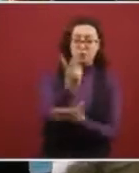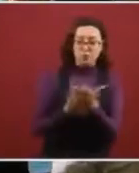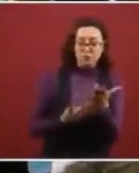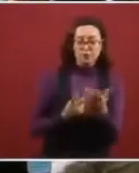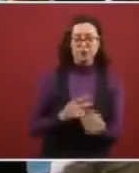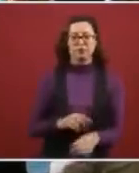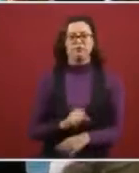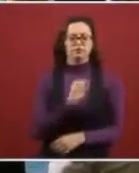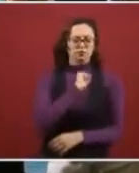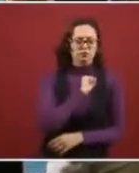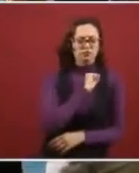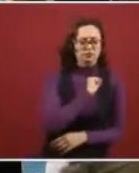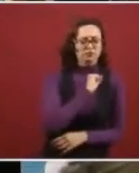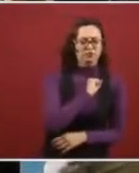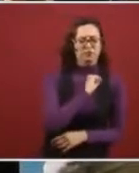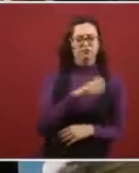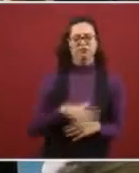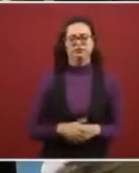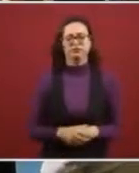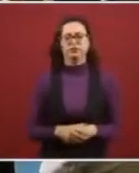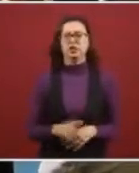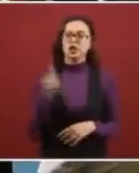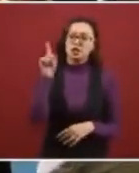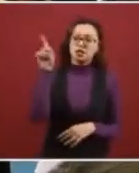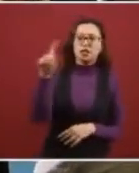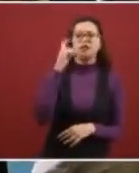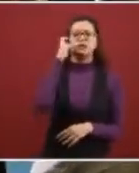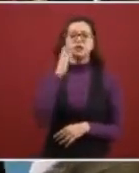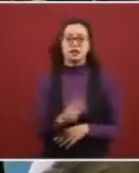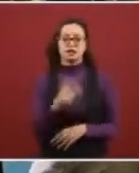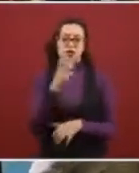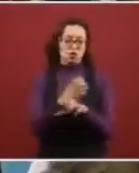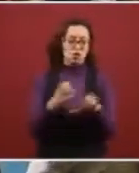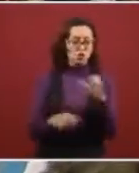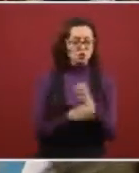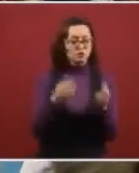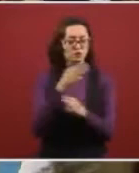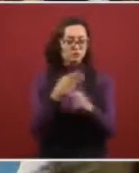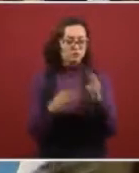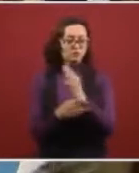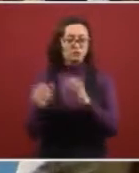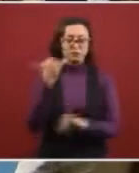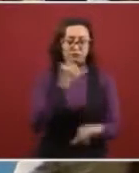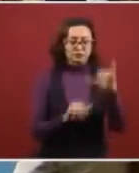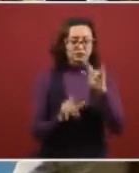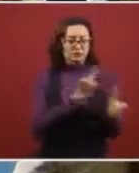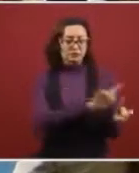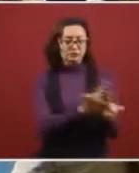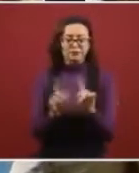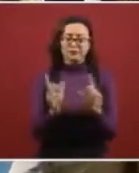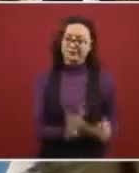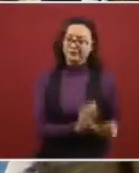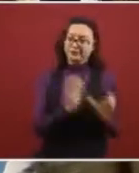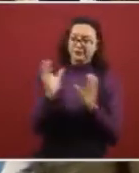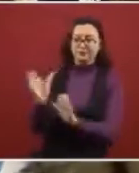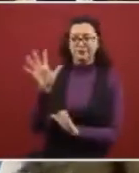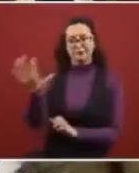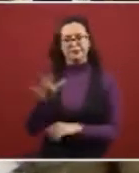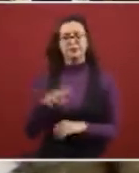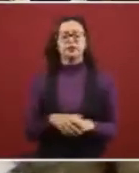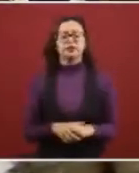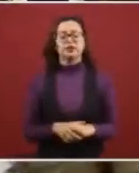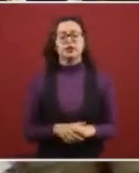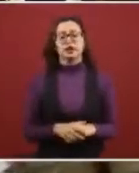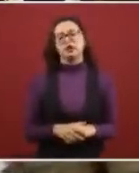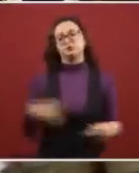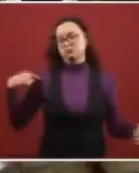we had planned on doing the pilot program. So as of now,